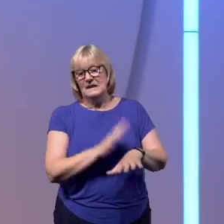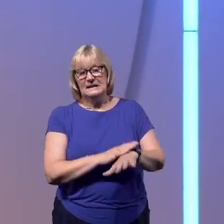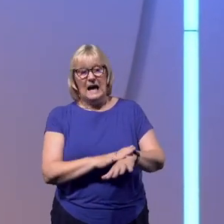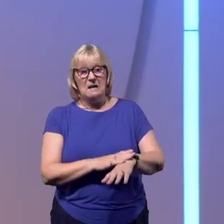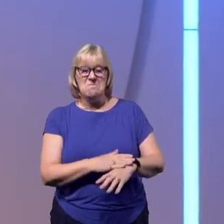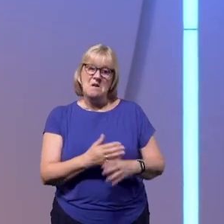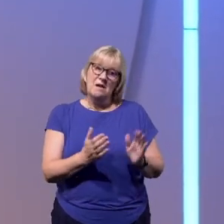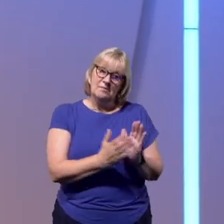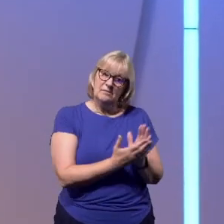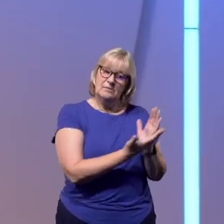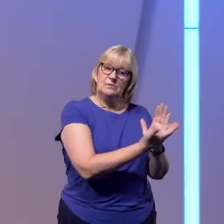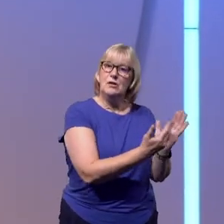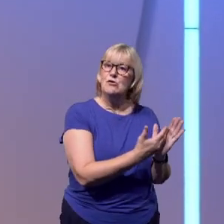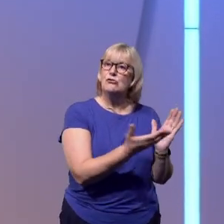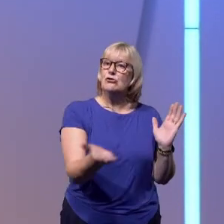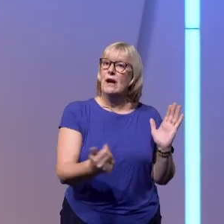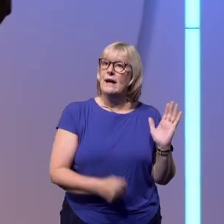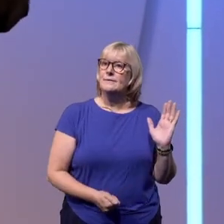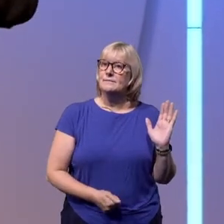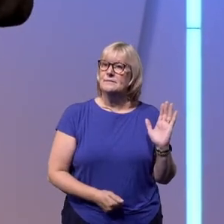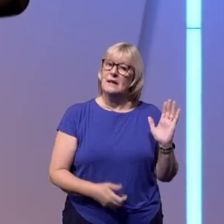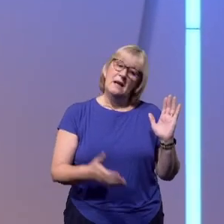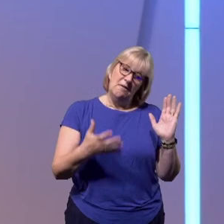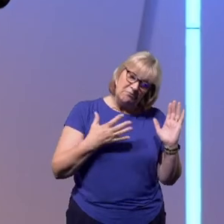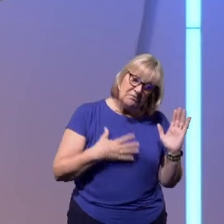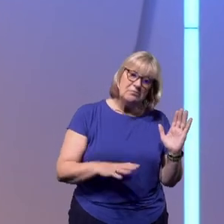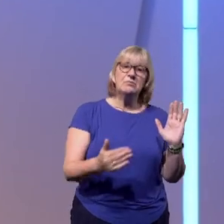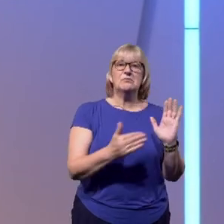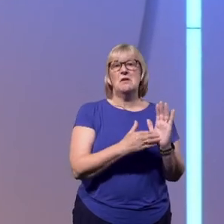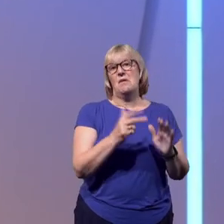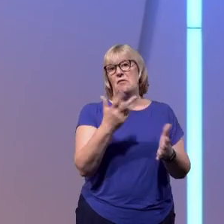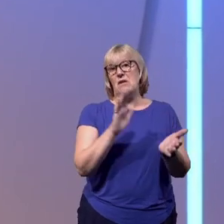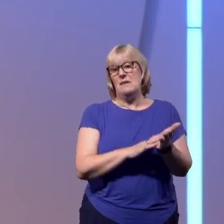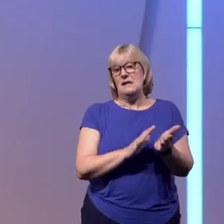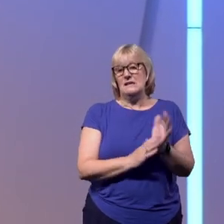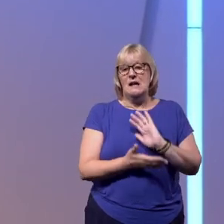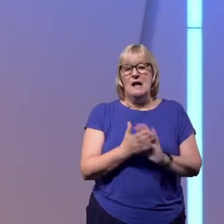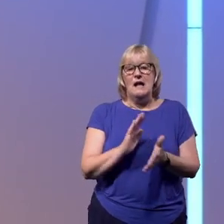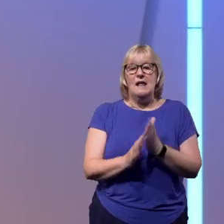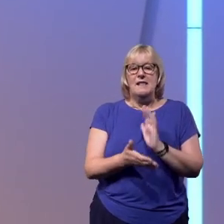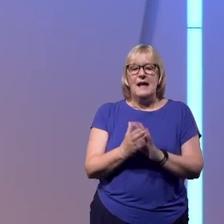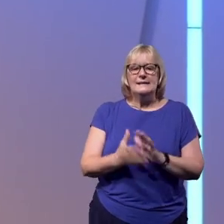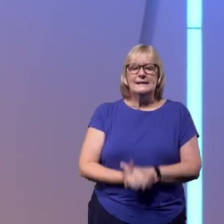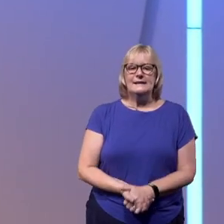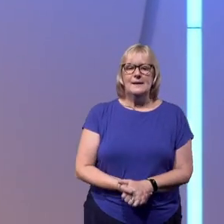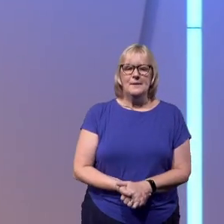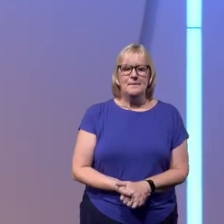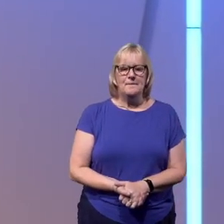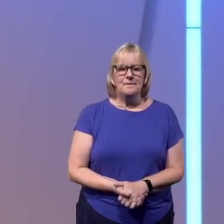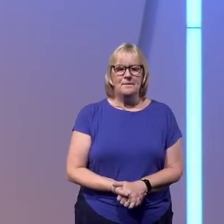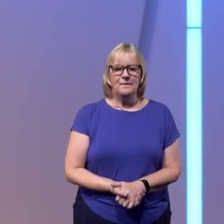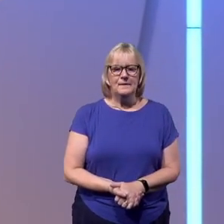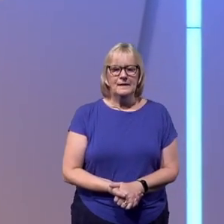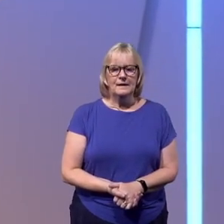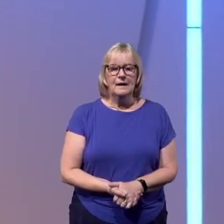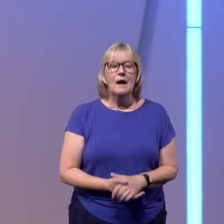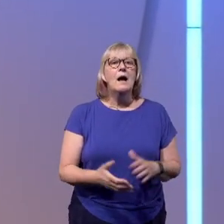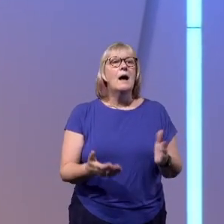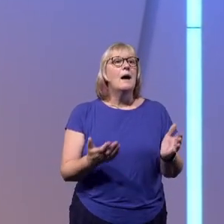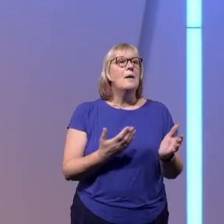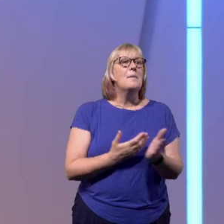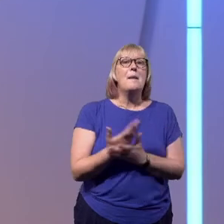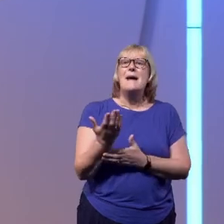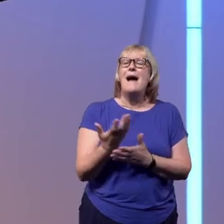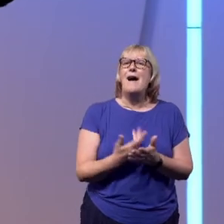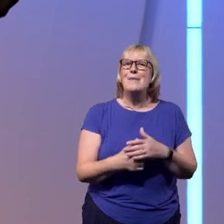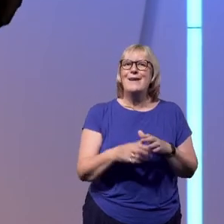3 minutes, just look at that and say, do you want to have another look at it? That's what I'll do. I've done this sometimes leaning over the tube at Oxford Circus